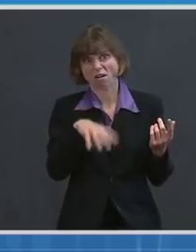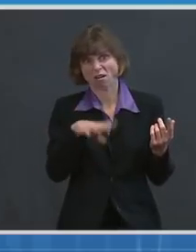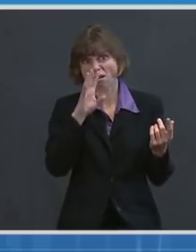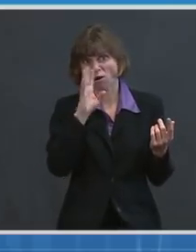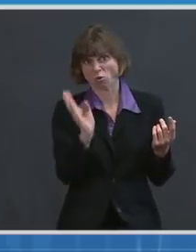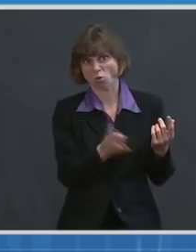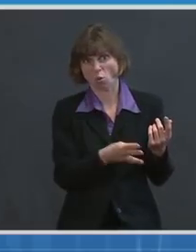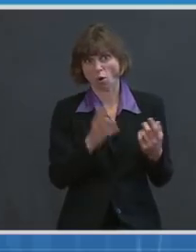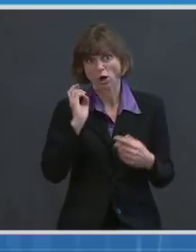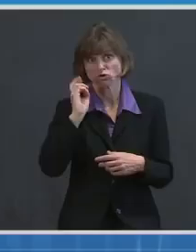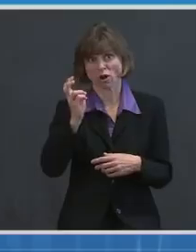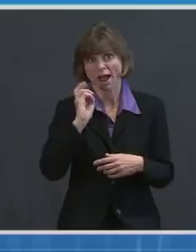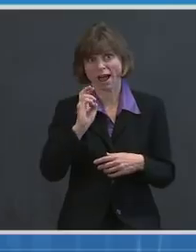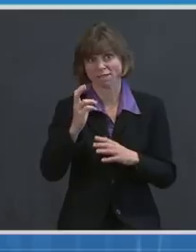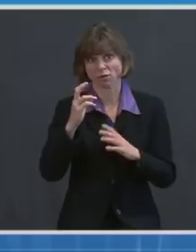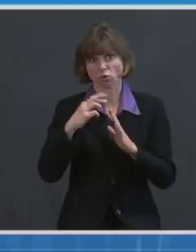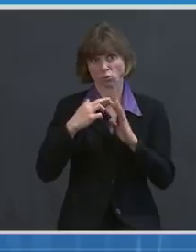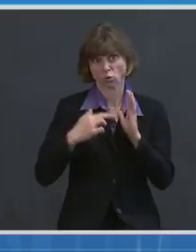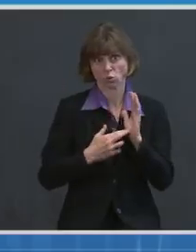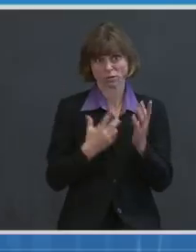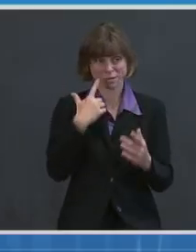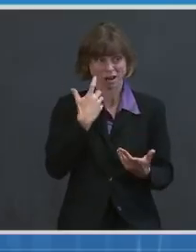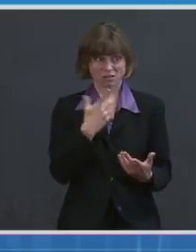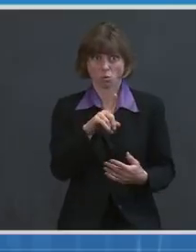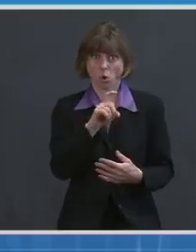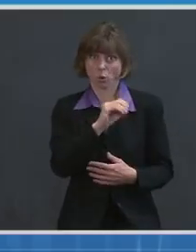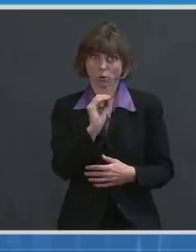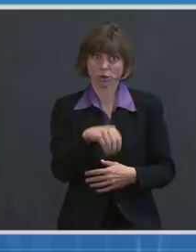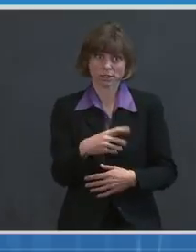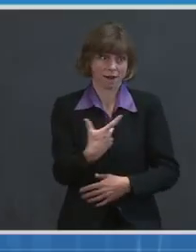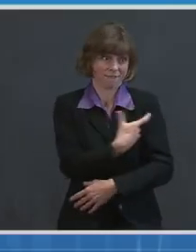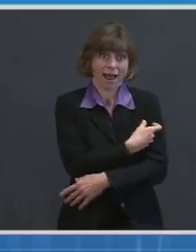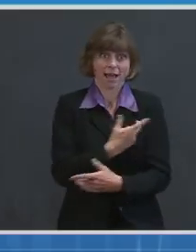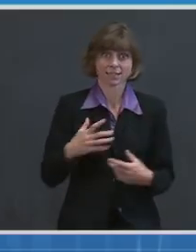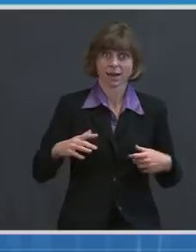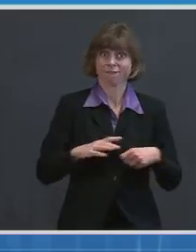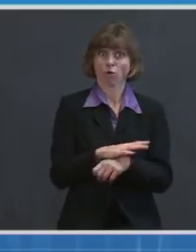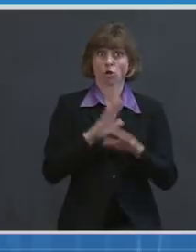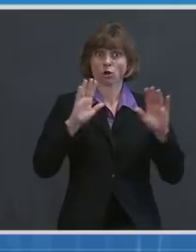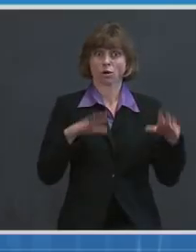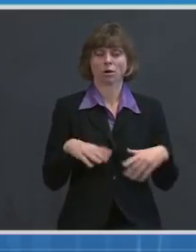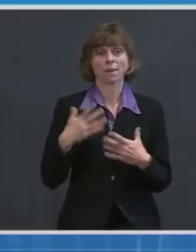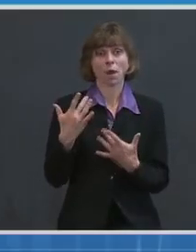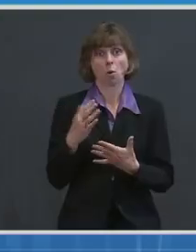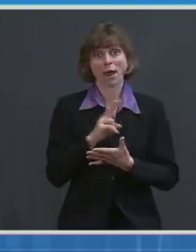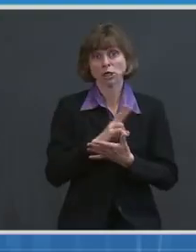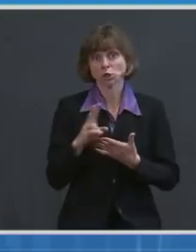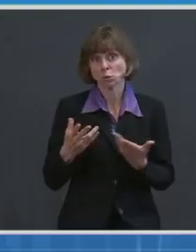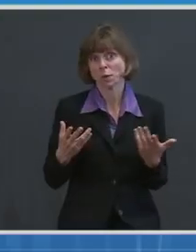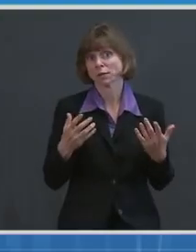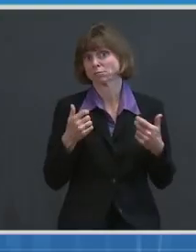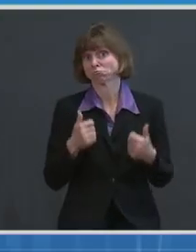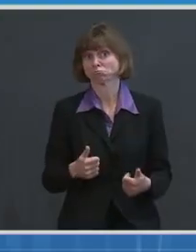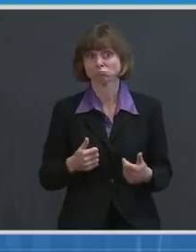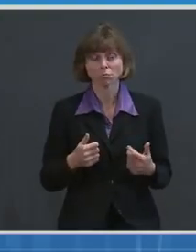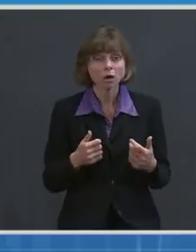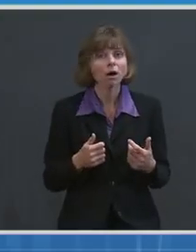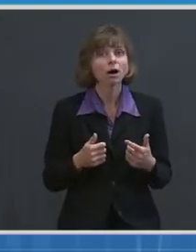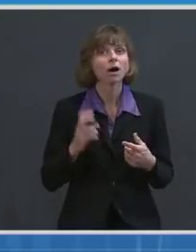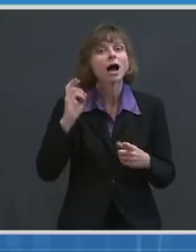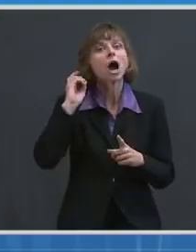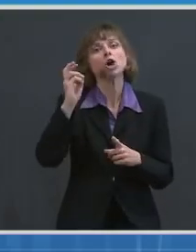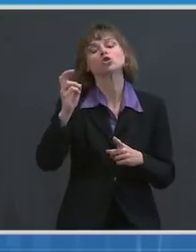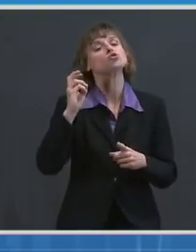travel restrictions if they've been vaccinated and have been fully vaccinated, waiting those 2 weeks after their final shot? Our travel guidance